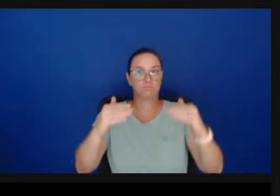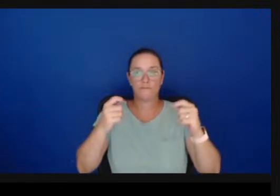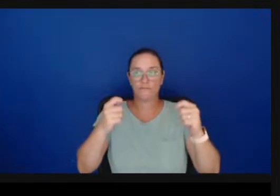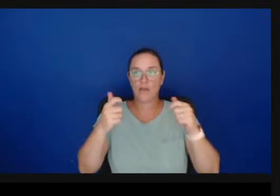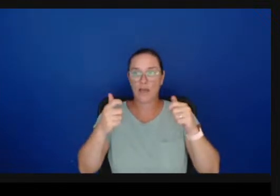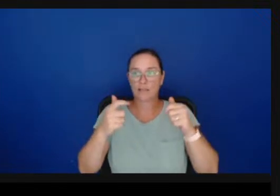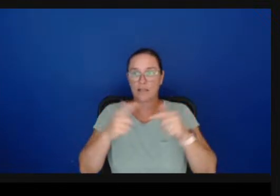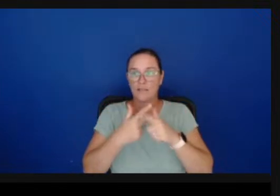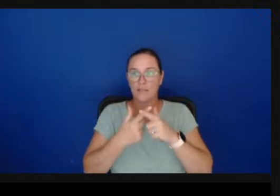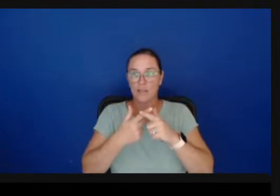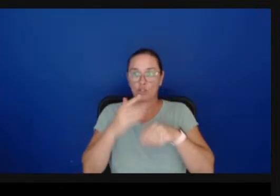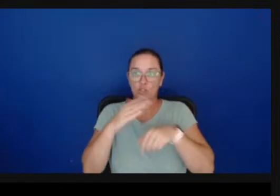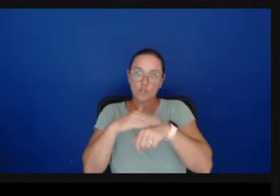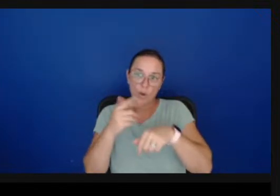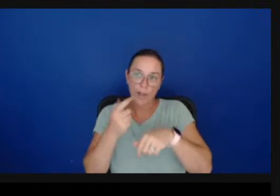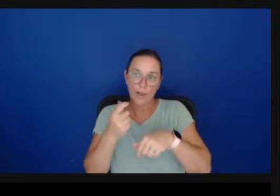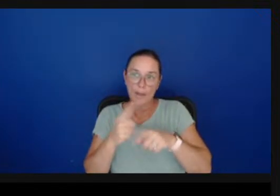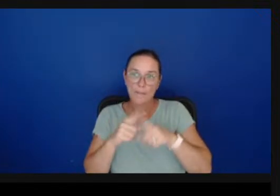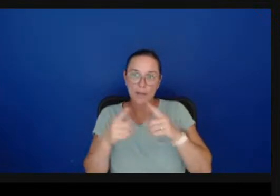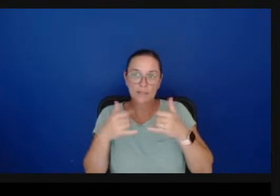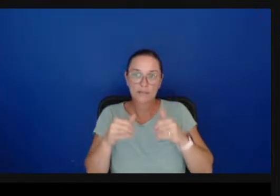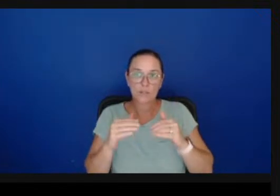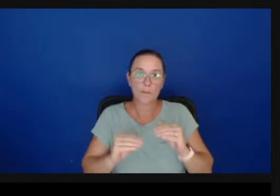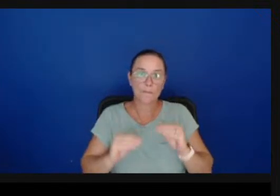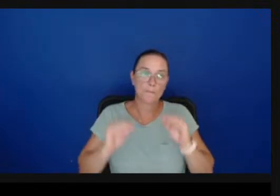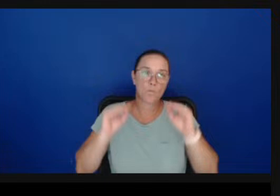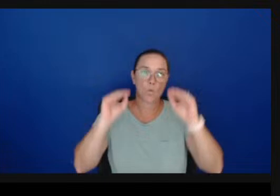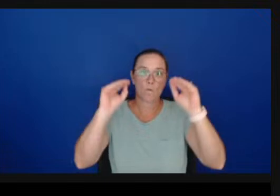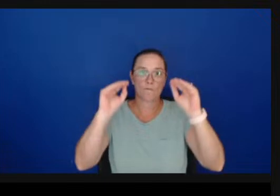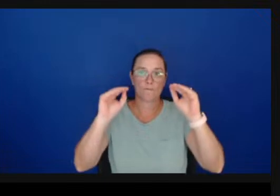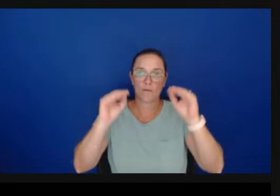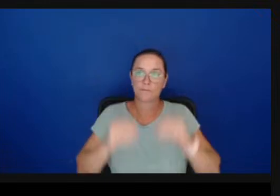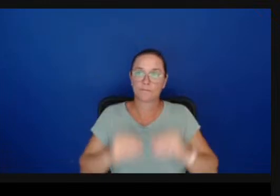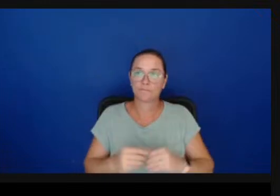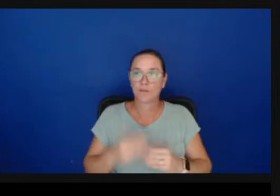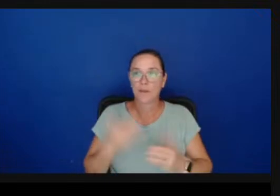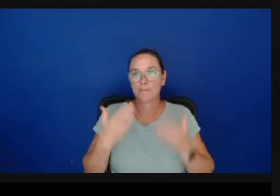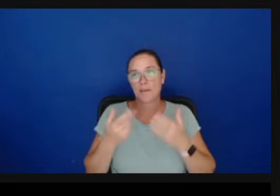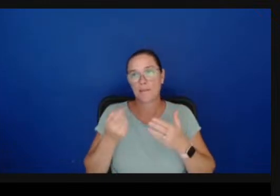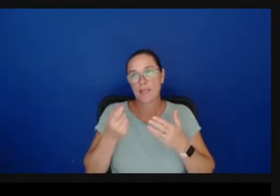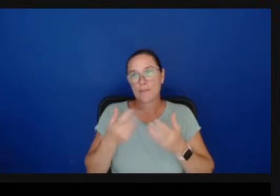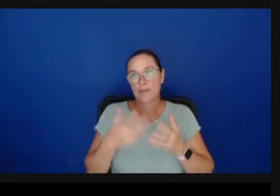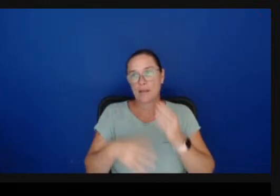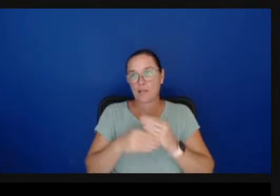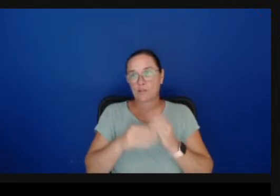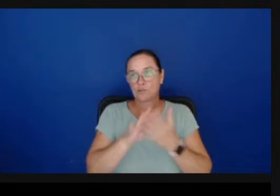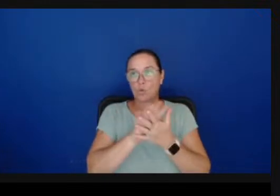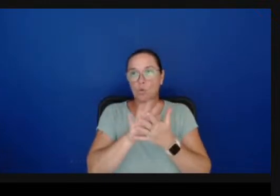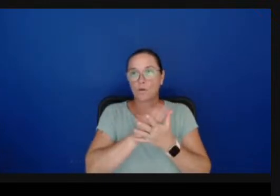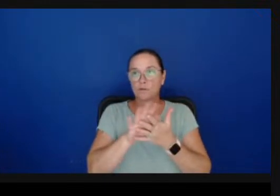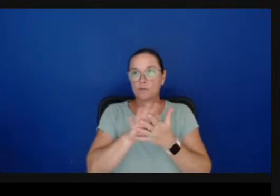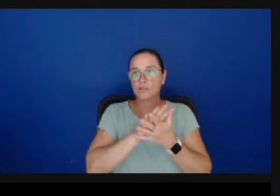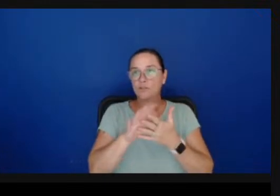slow down, it's still moving. Probably some noise in this right in here. But you